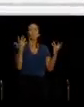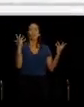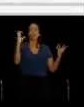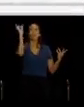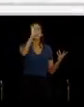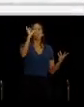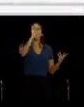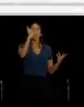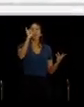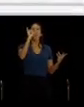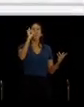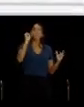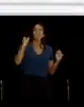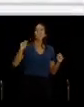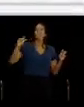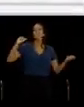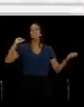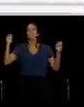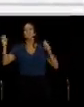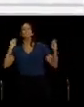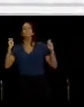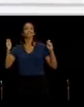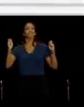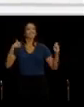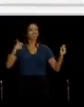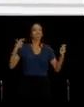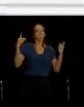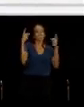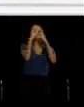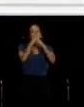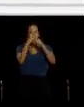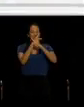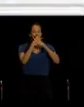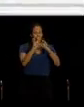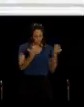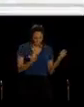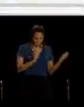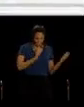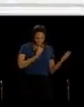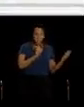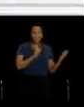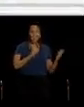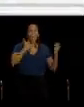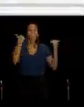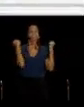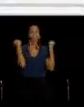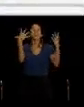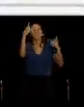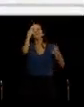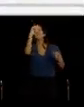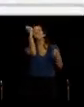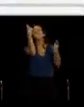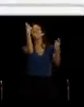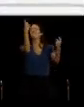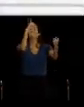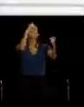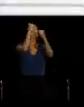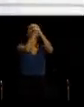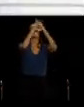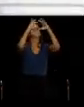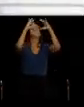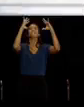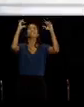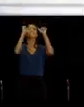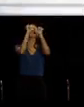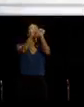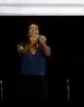the world could be, a vision of the one I see. A million dreams, it's all it's